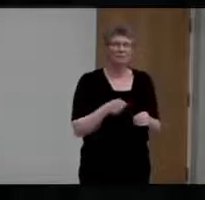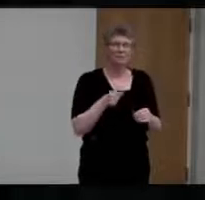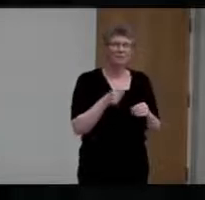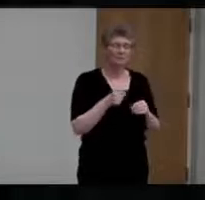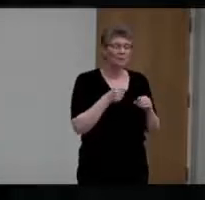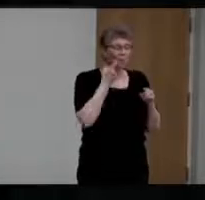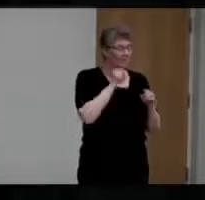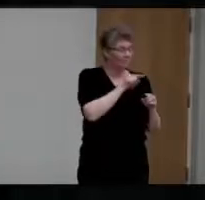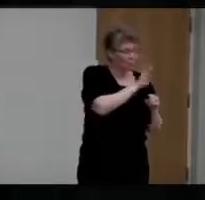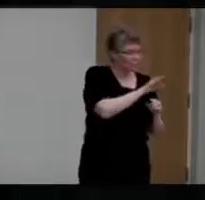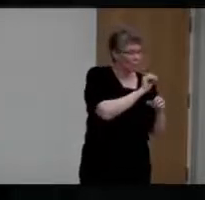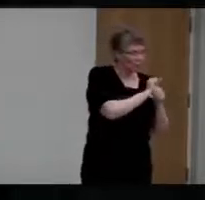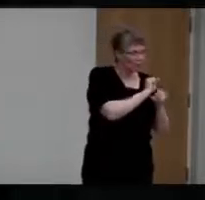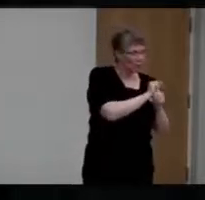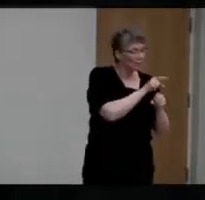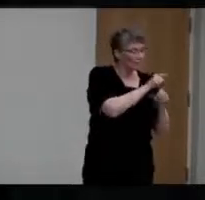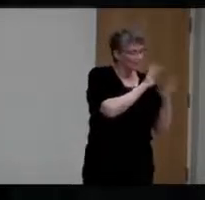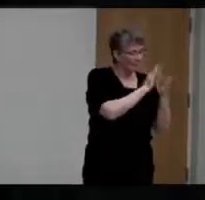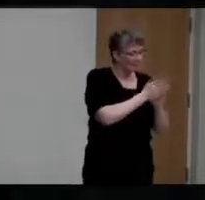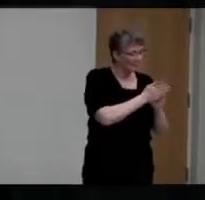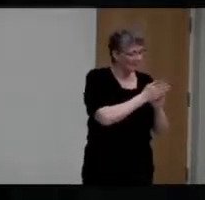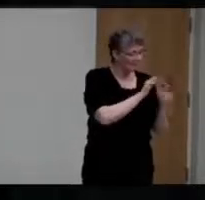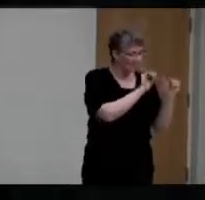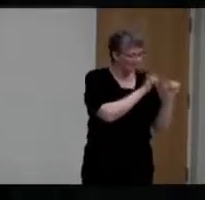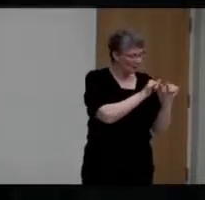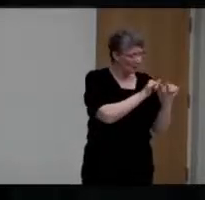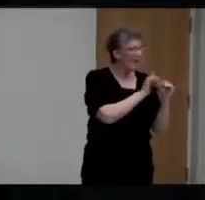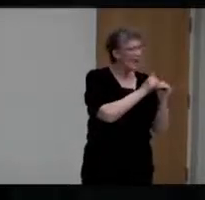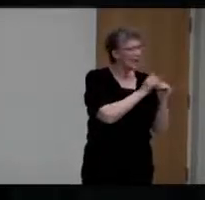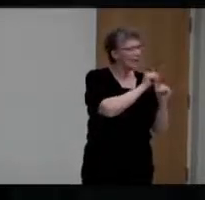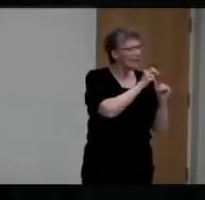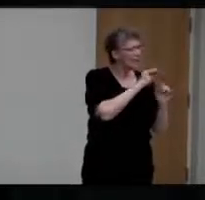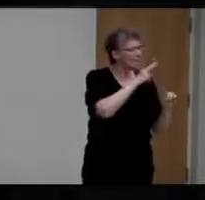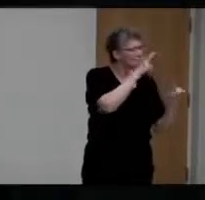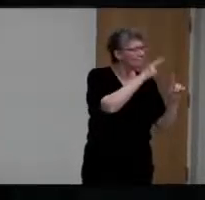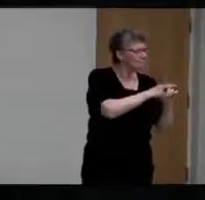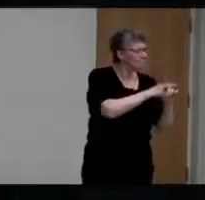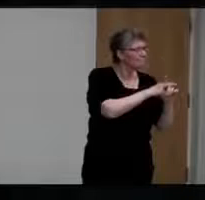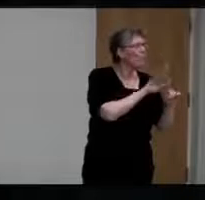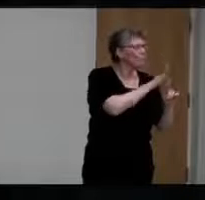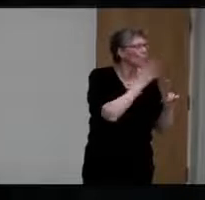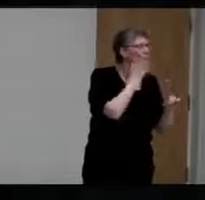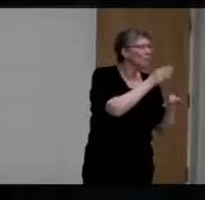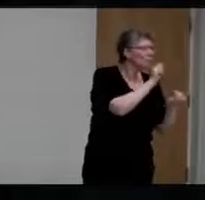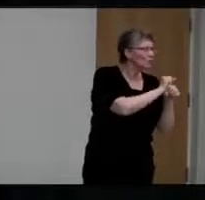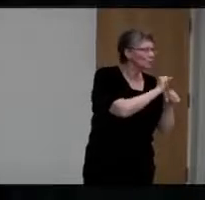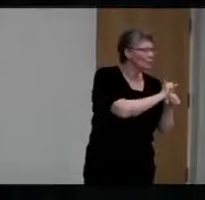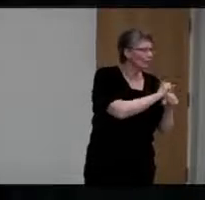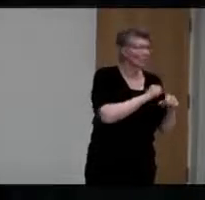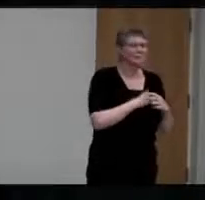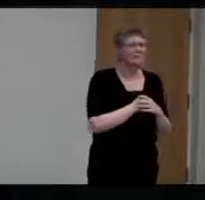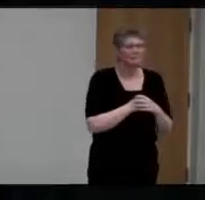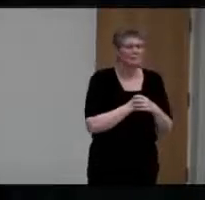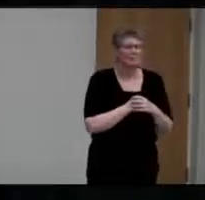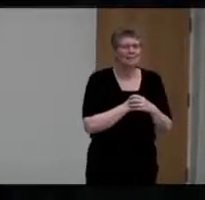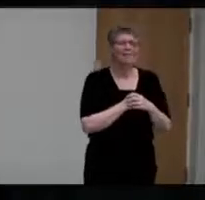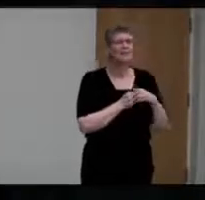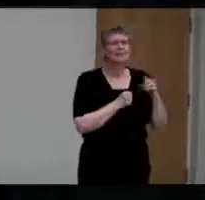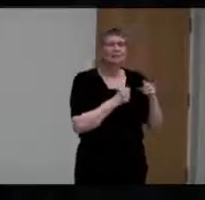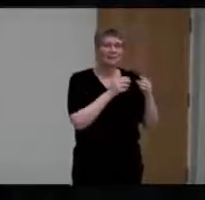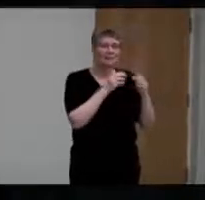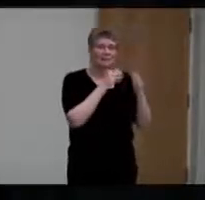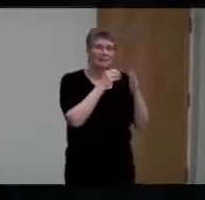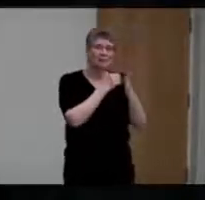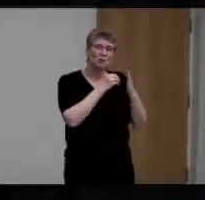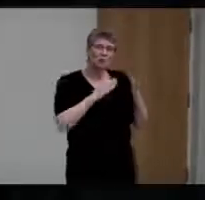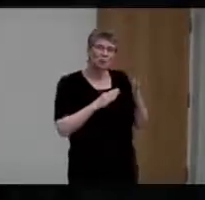AI systems. You know, what is the threat to my own job, right? And I frequently get the answer from my students that they could incorporate